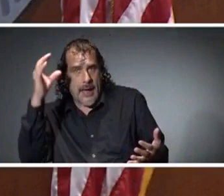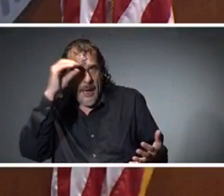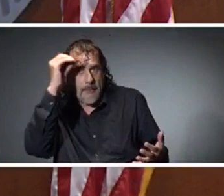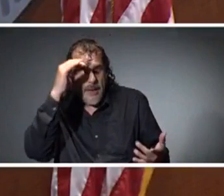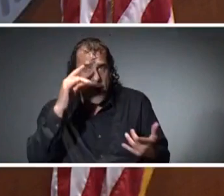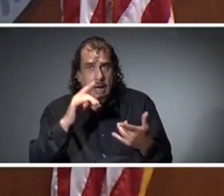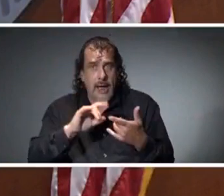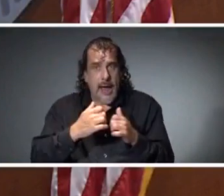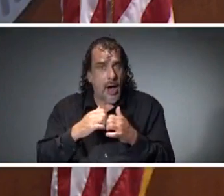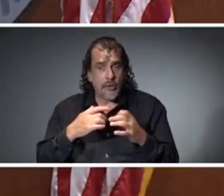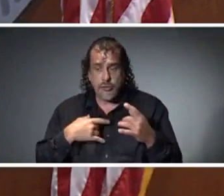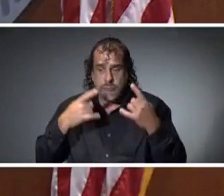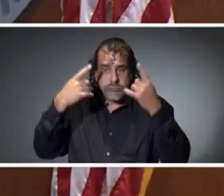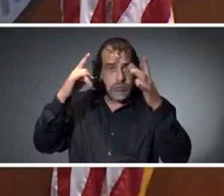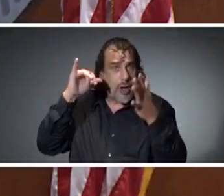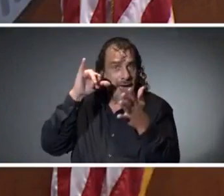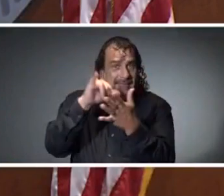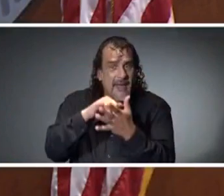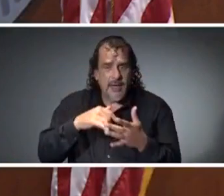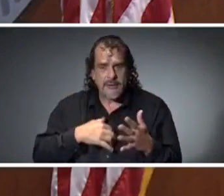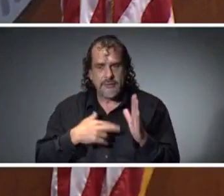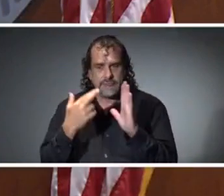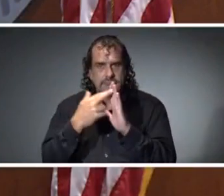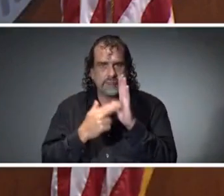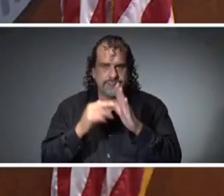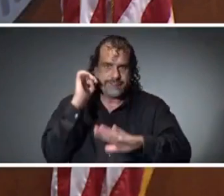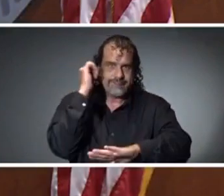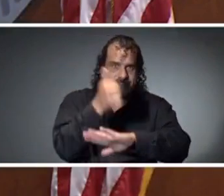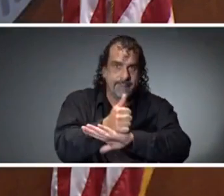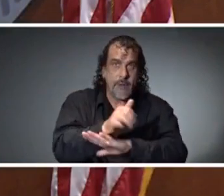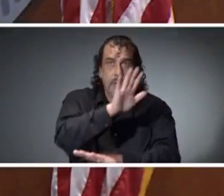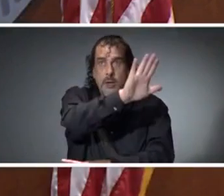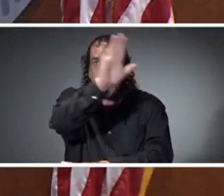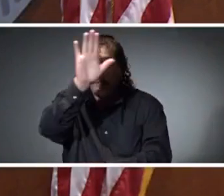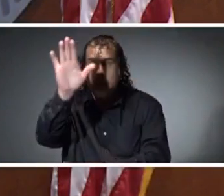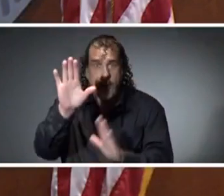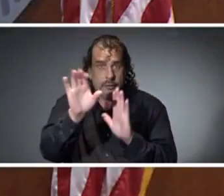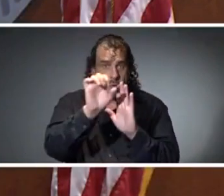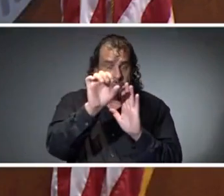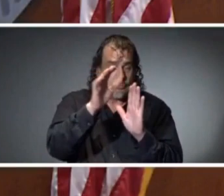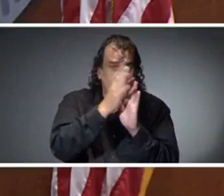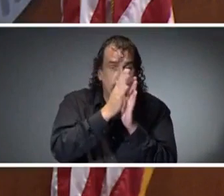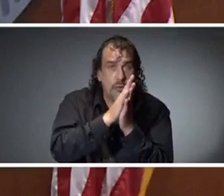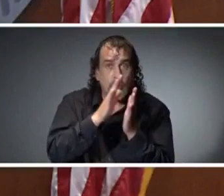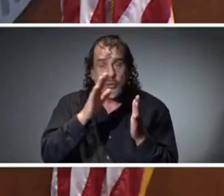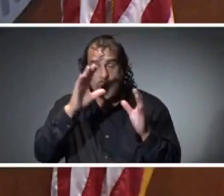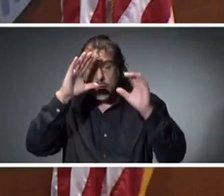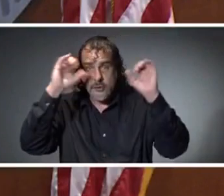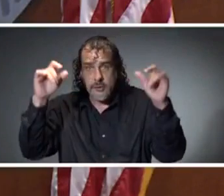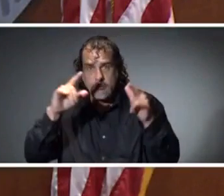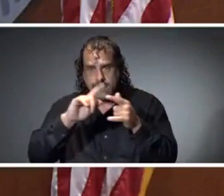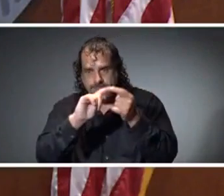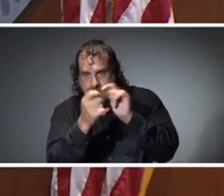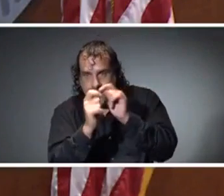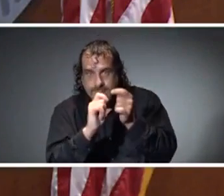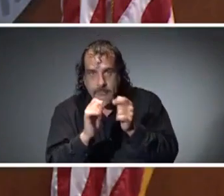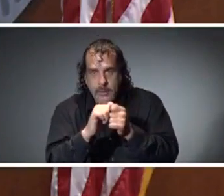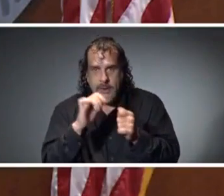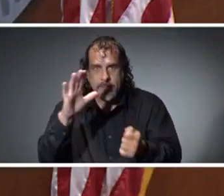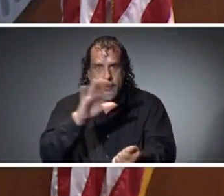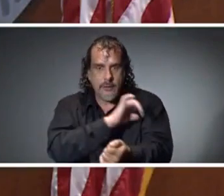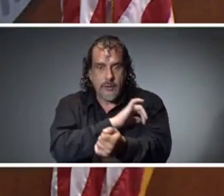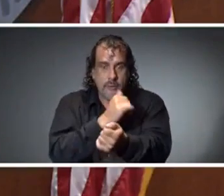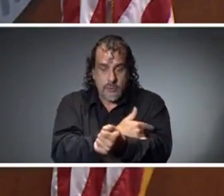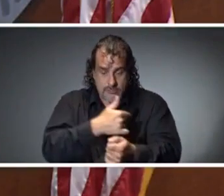accomplish that is to provide guidelines, allow local school leaders to tailor them, and step in with the authority of